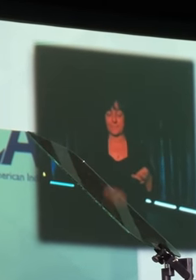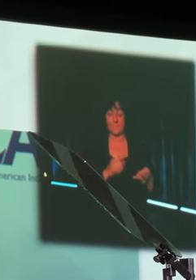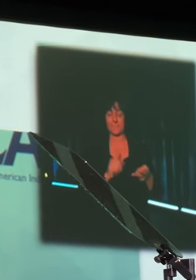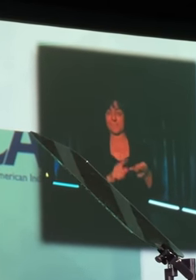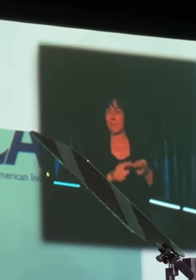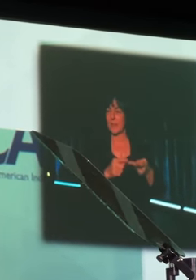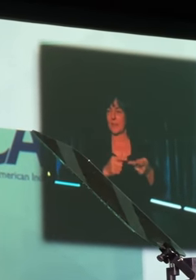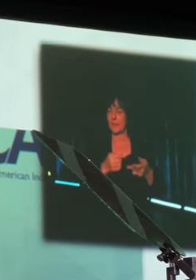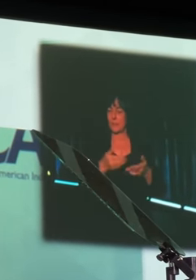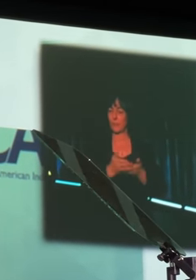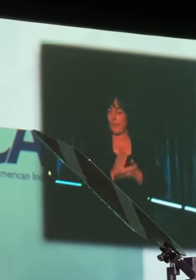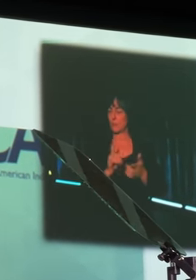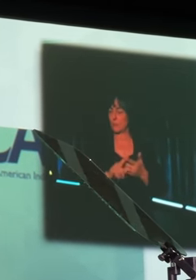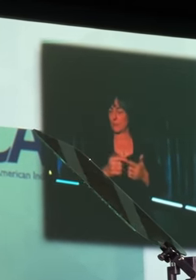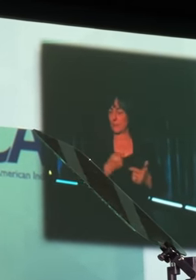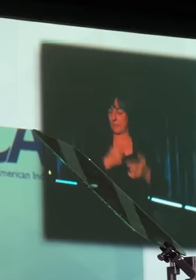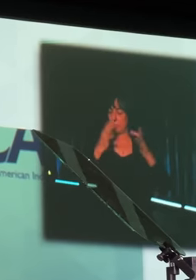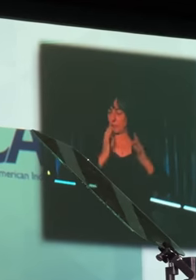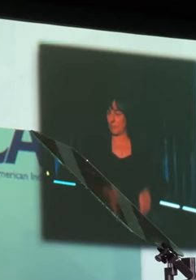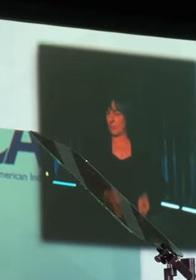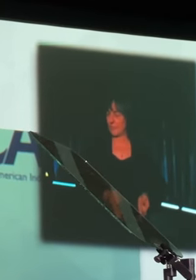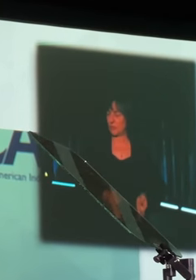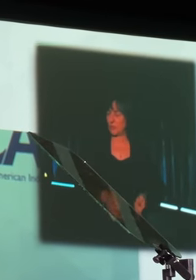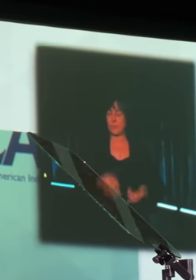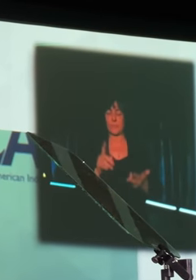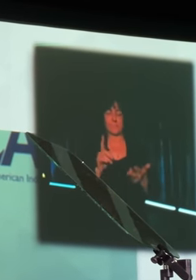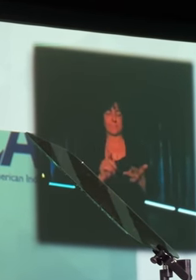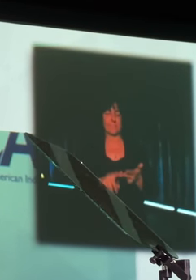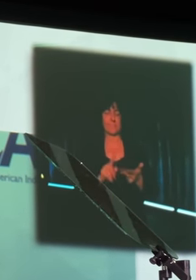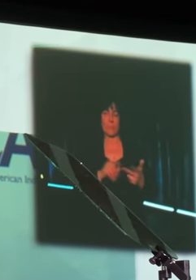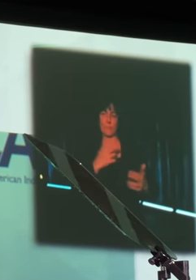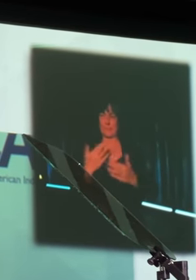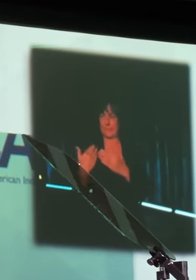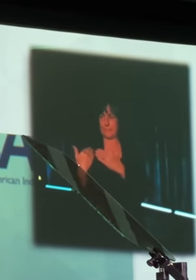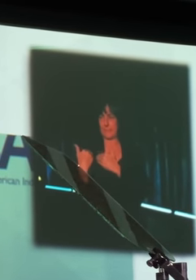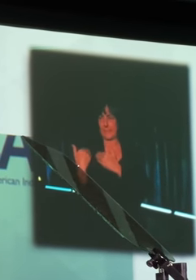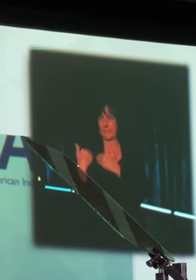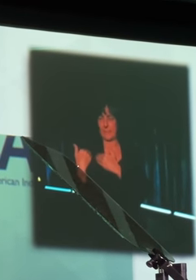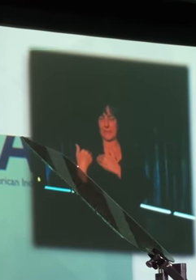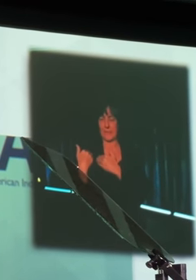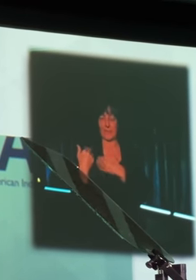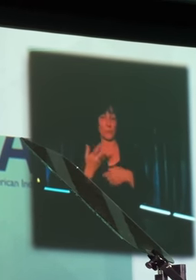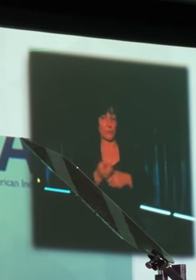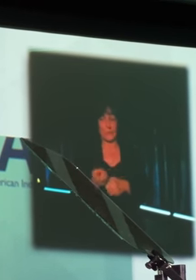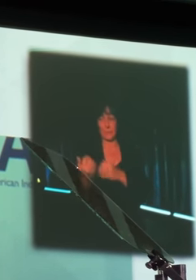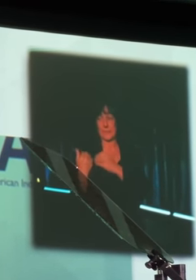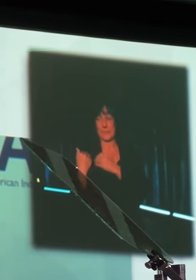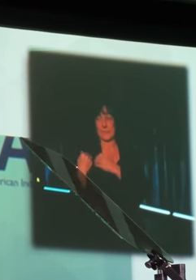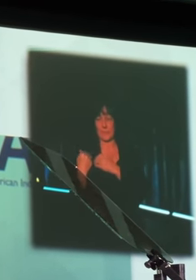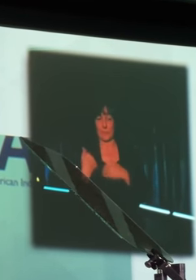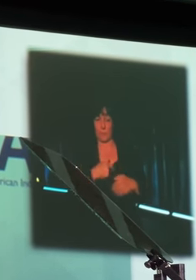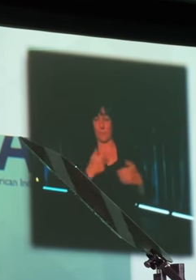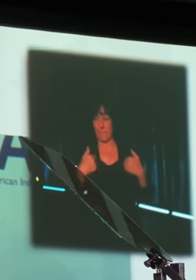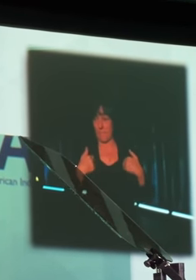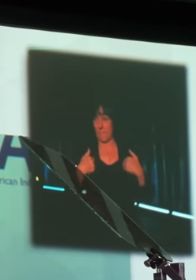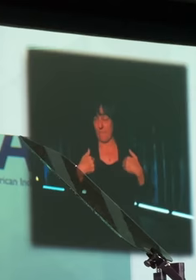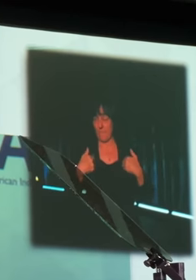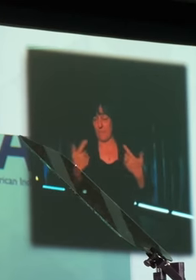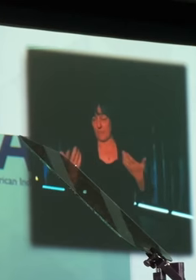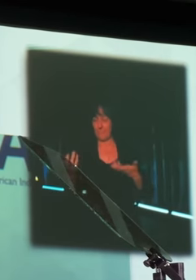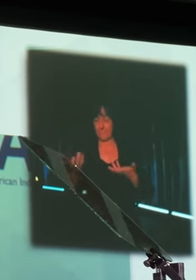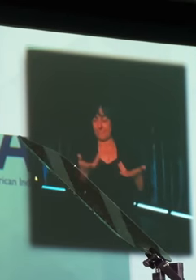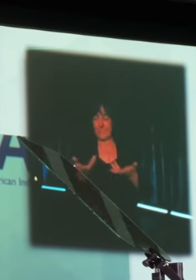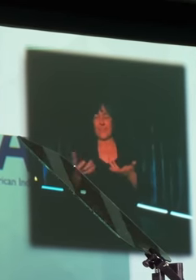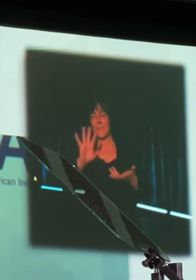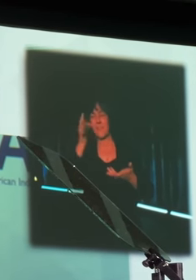rights, self-determination, the responsibility and the trust responsibility that exists for that